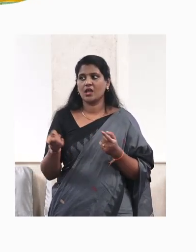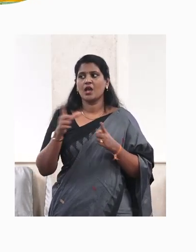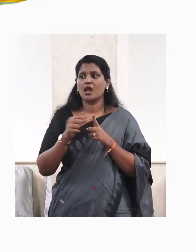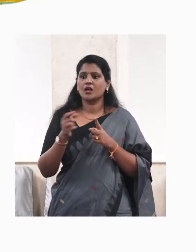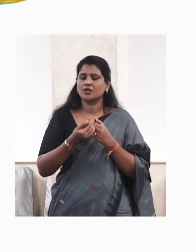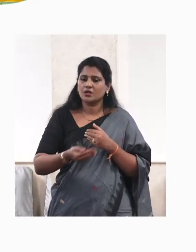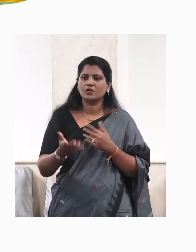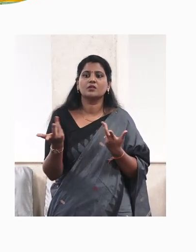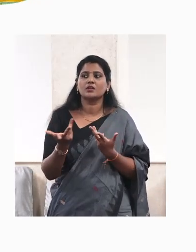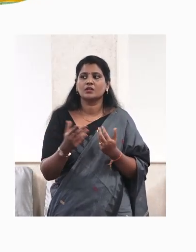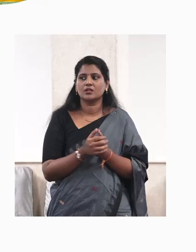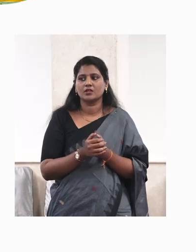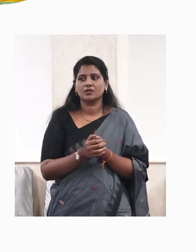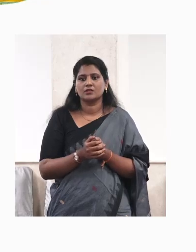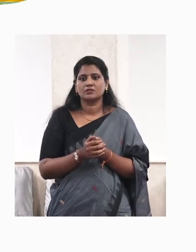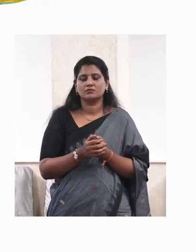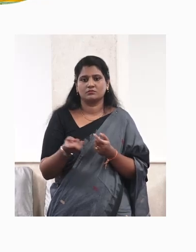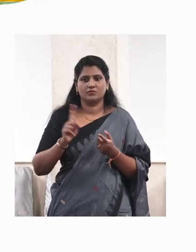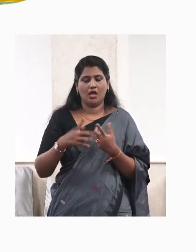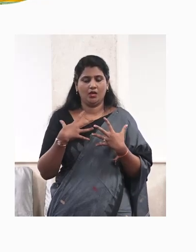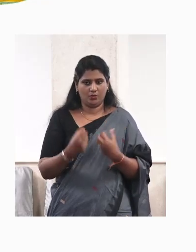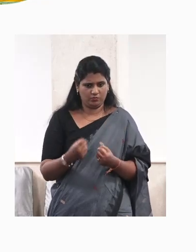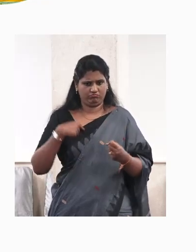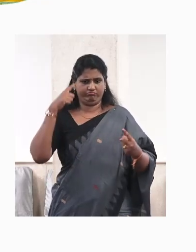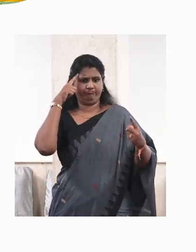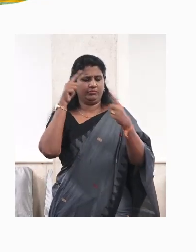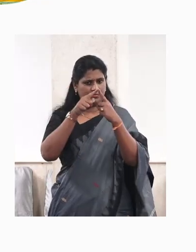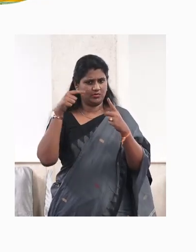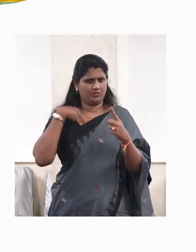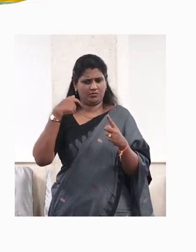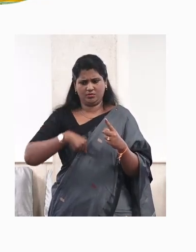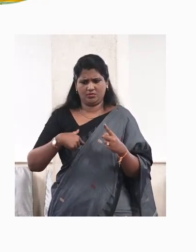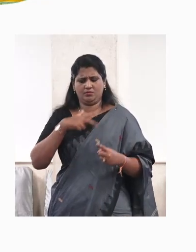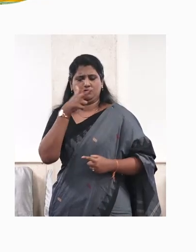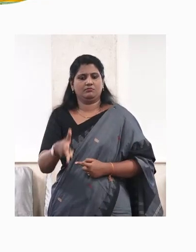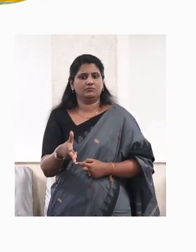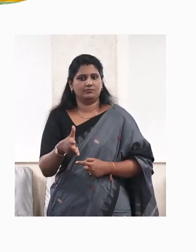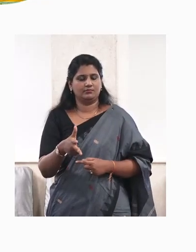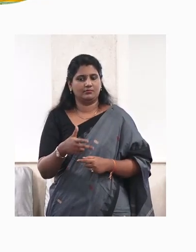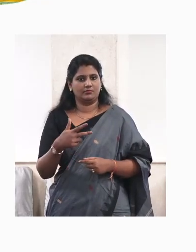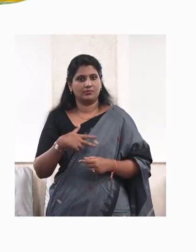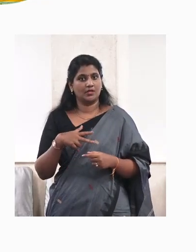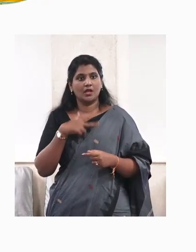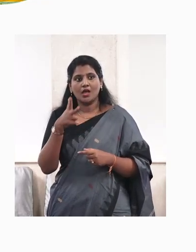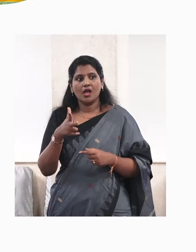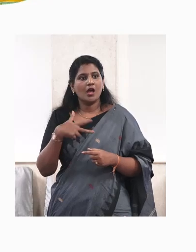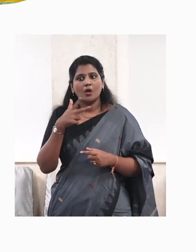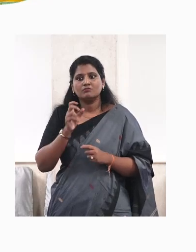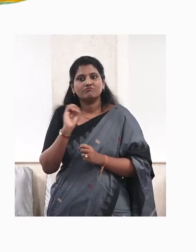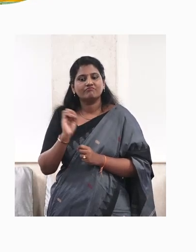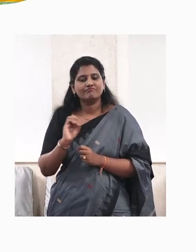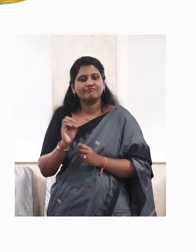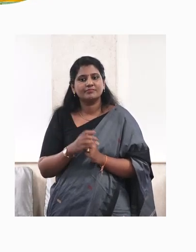on, and so we just disagree because our main goal is to be me saying something, not me listening something.